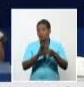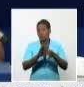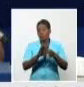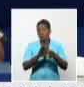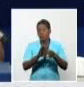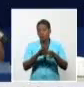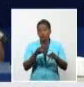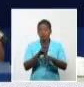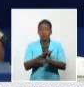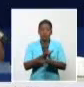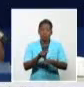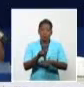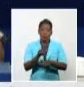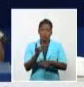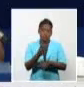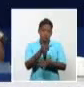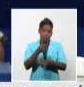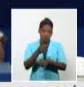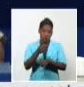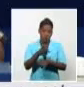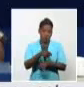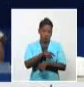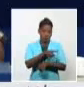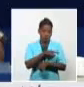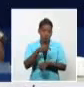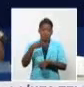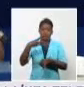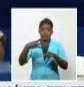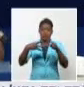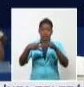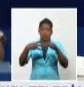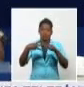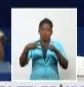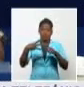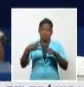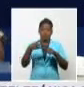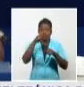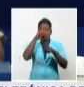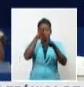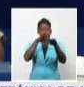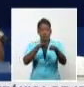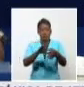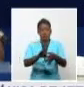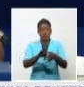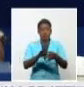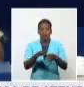He presented a group of complications. He was taken to intensive care.